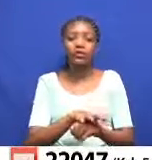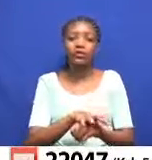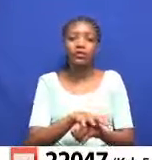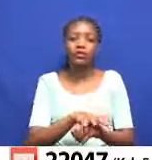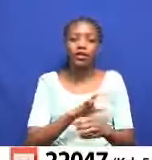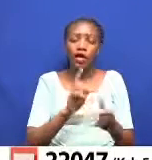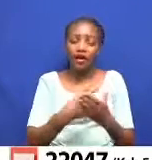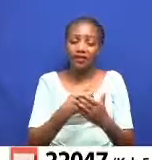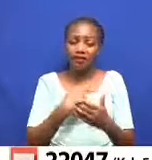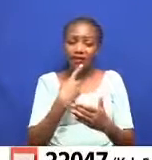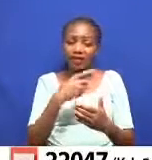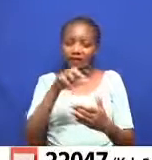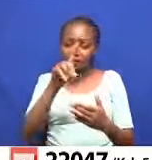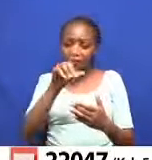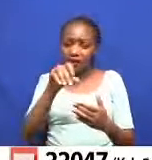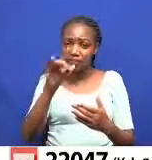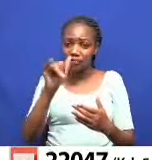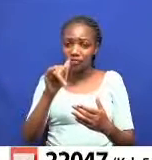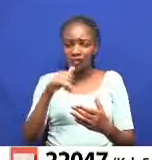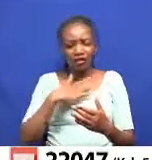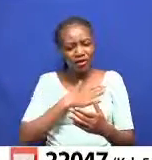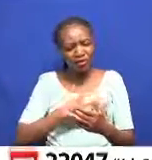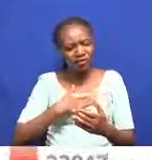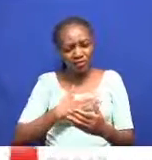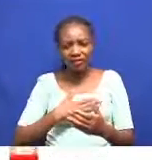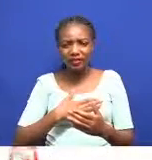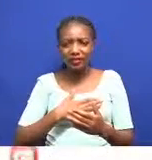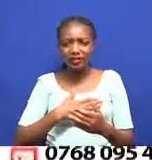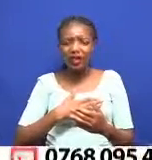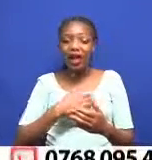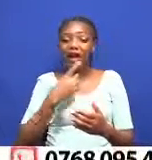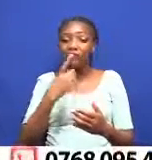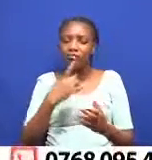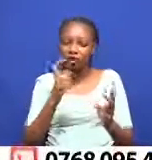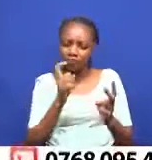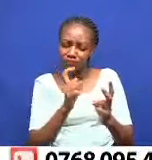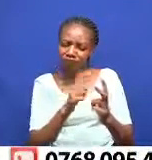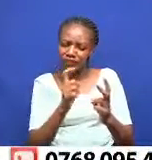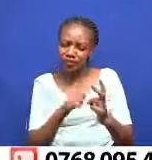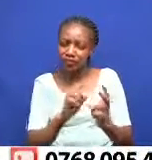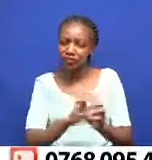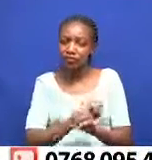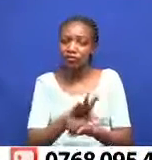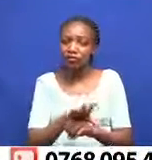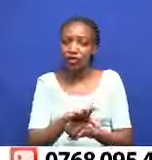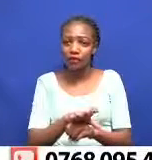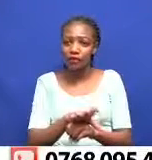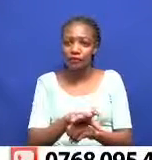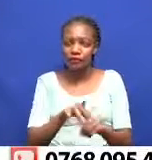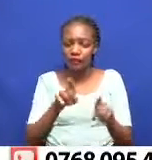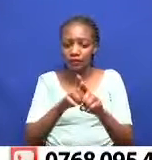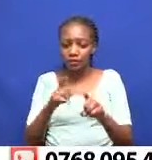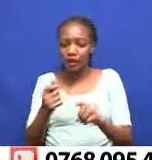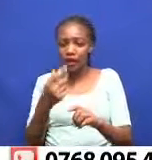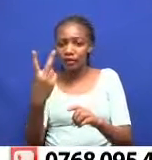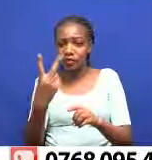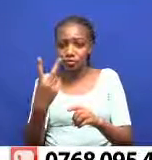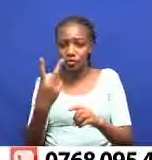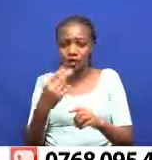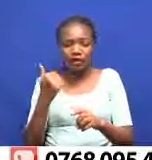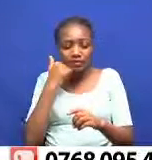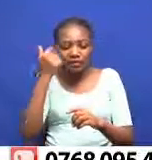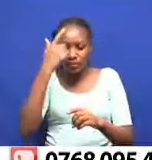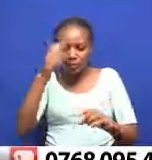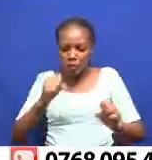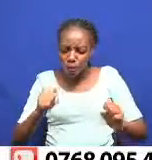COVID-19. I told him COVID-19 because you're mingling with so many people. I told him pneumonia and malaria because the weather is too cold